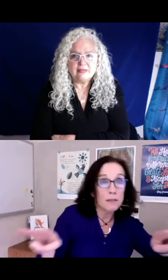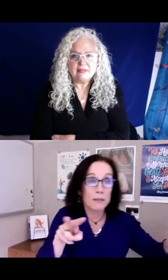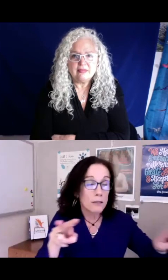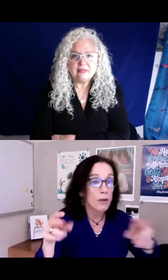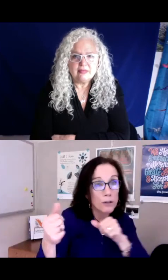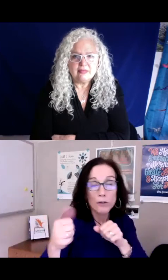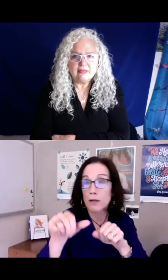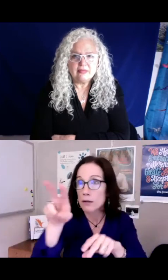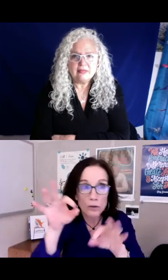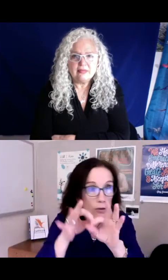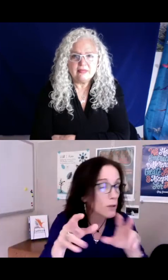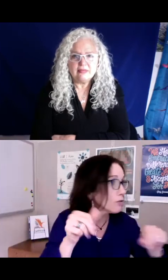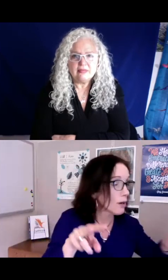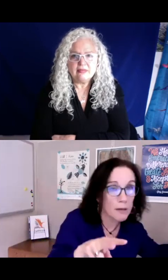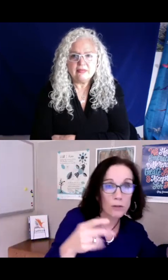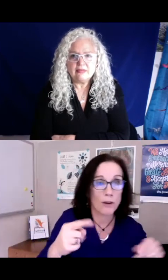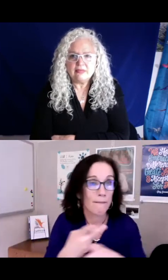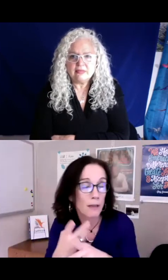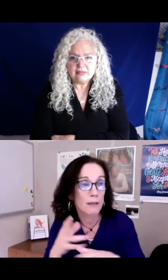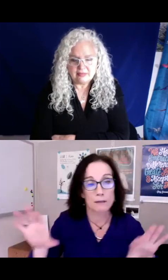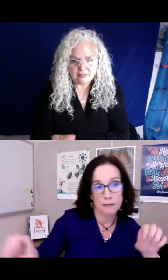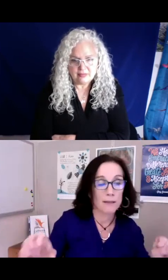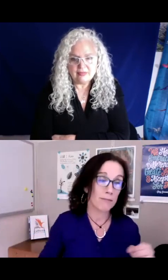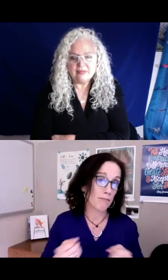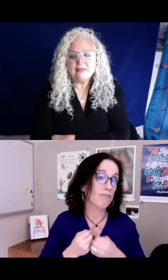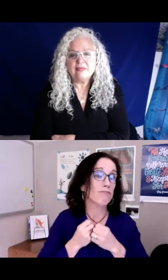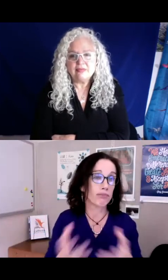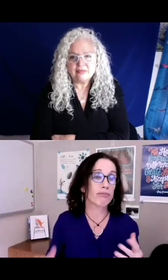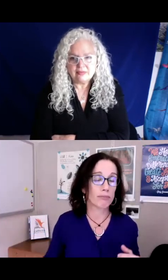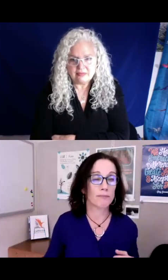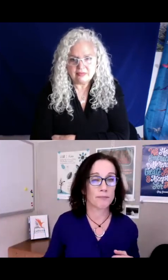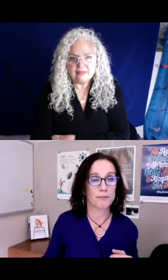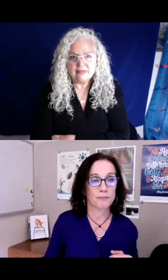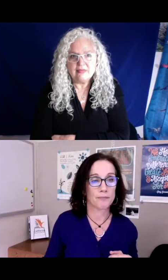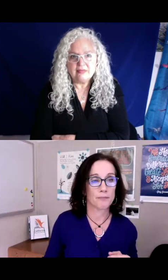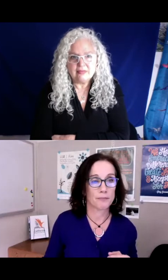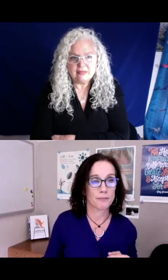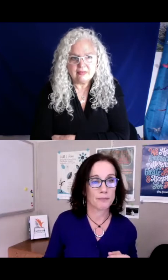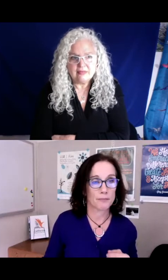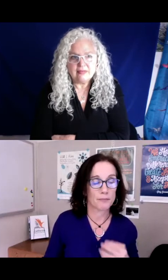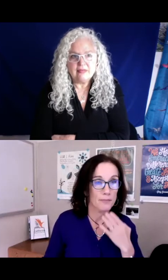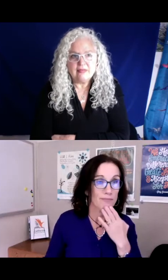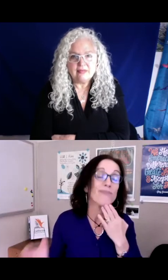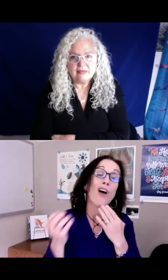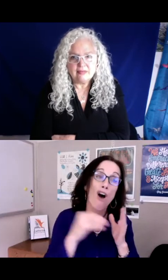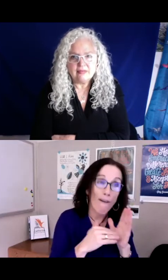And it's exhausting having to keep track of the interpreter and the book and the other conversations. It's very